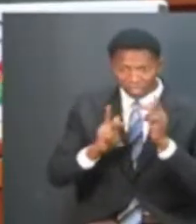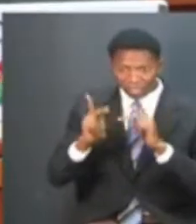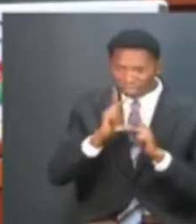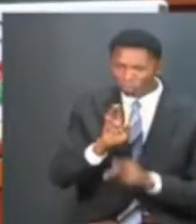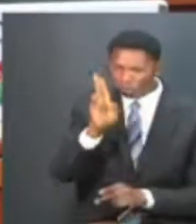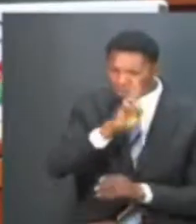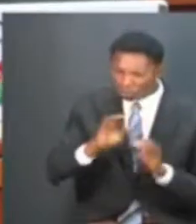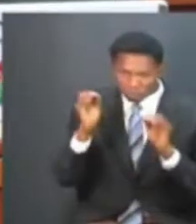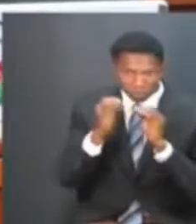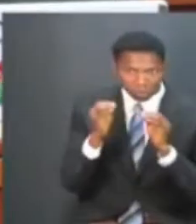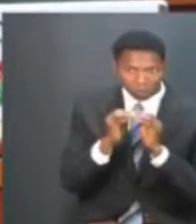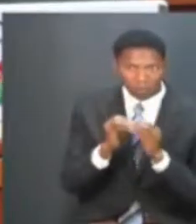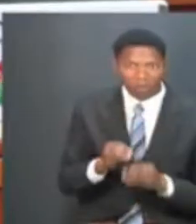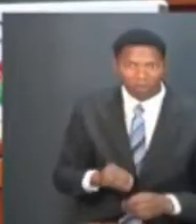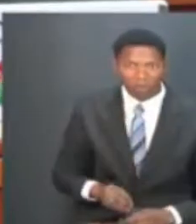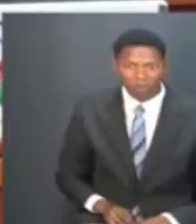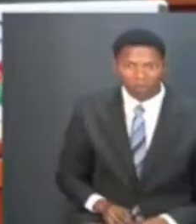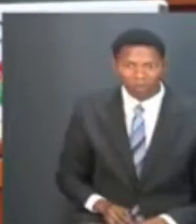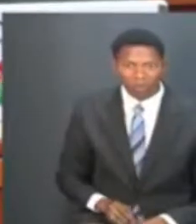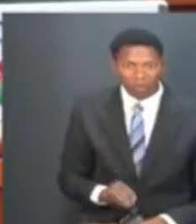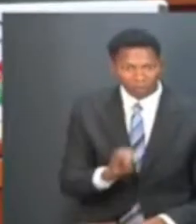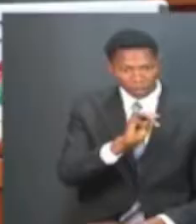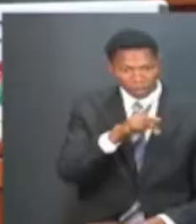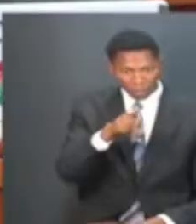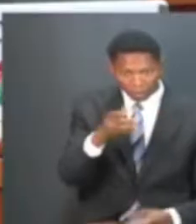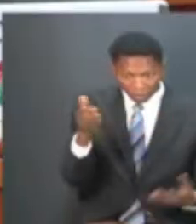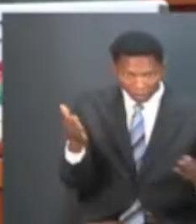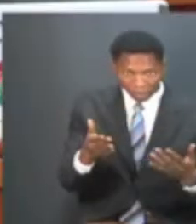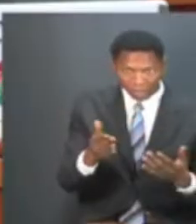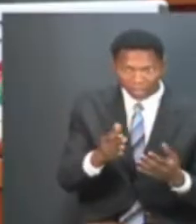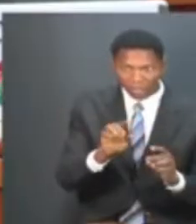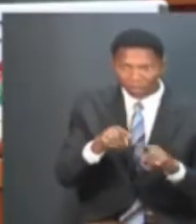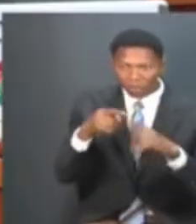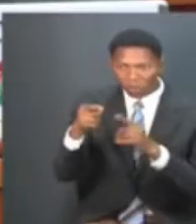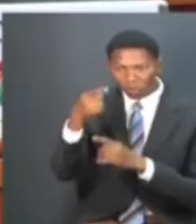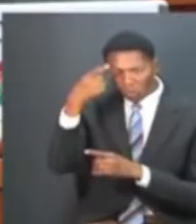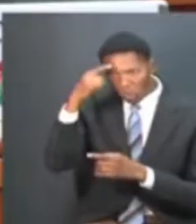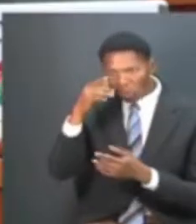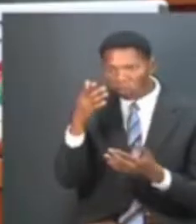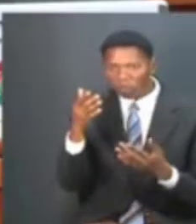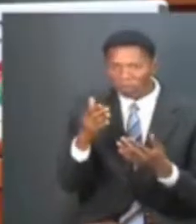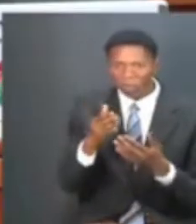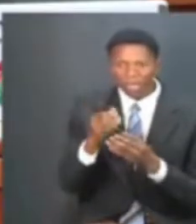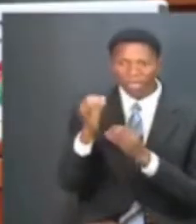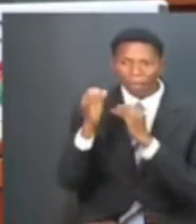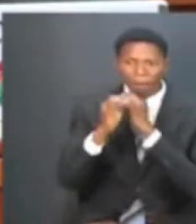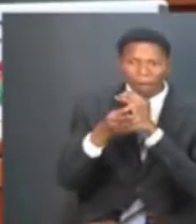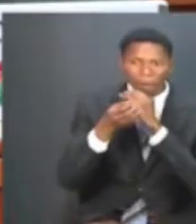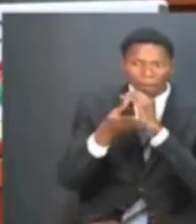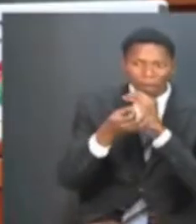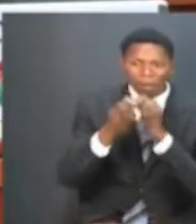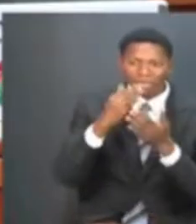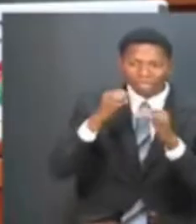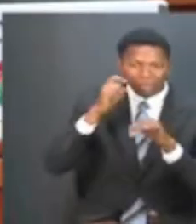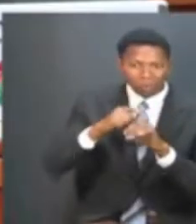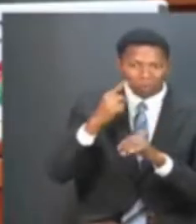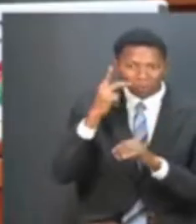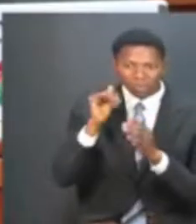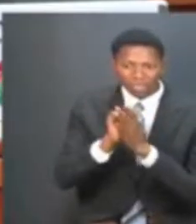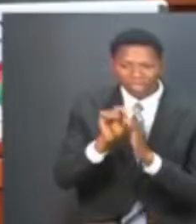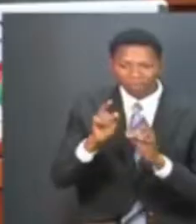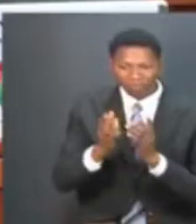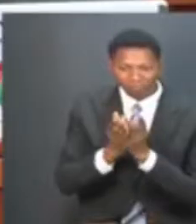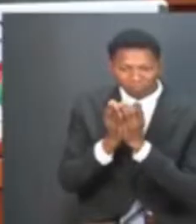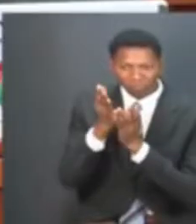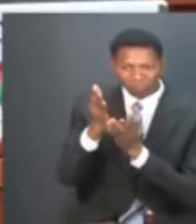MPs, when we go campaigning, we go visiting our constituents, we are sitting in the boats on the lake. And you find a child with a bucket